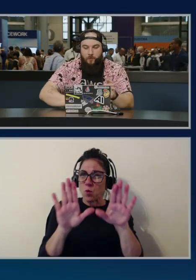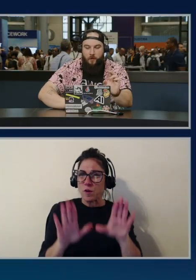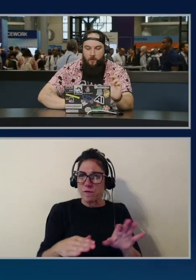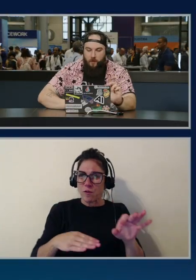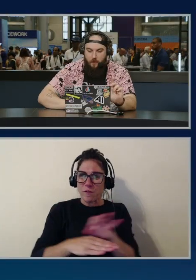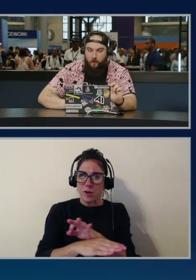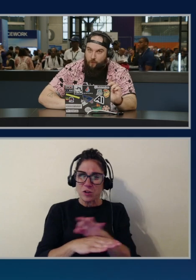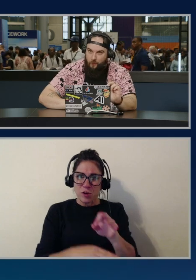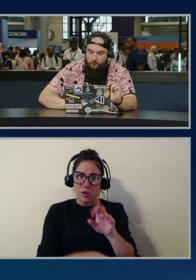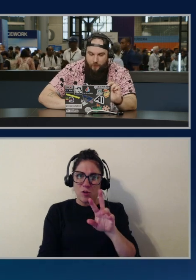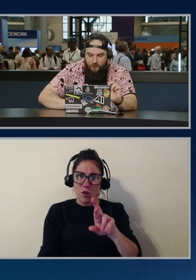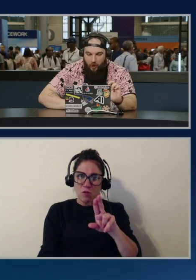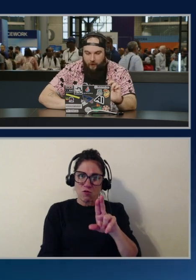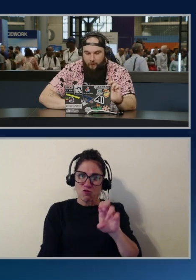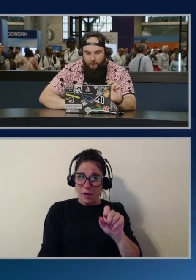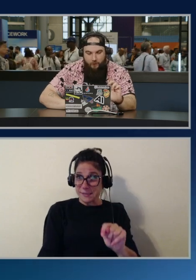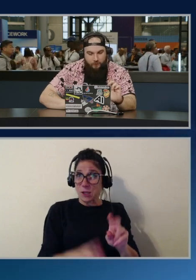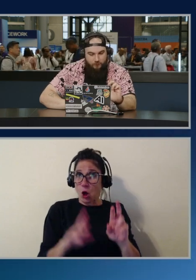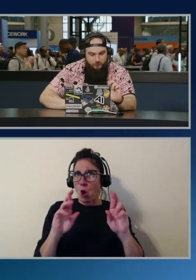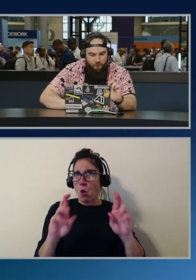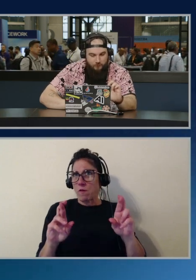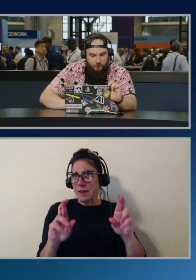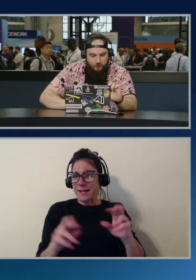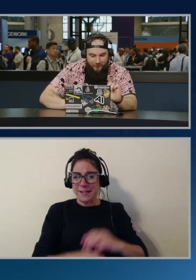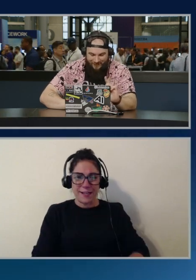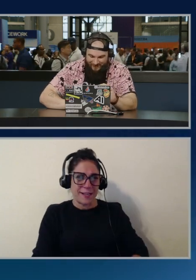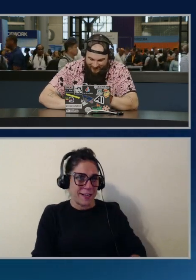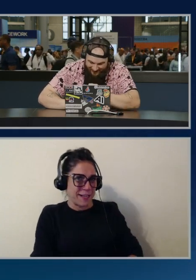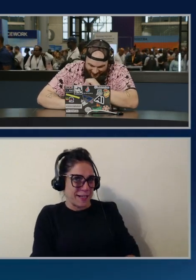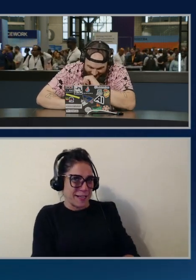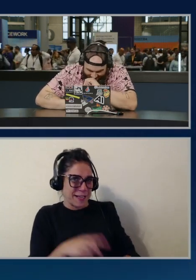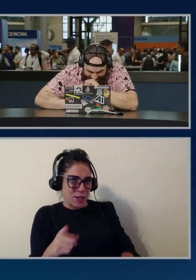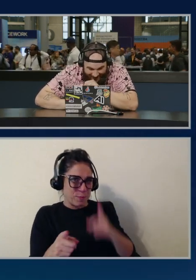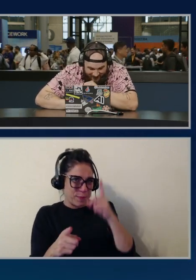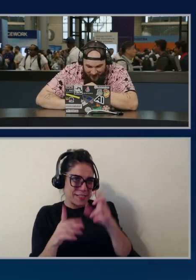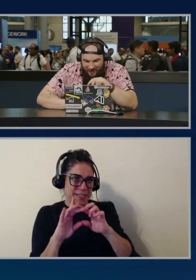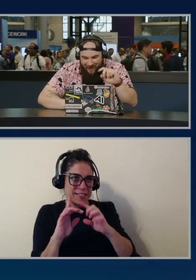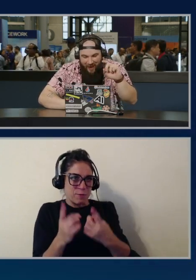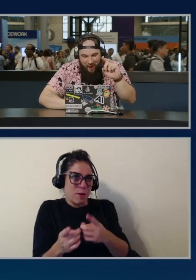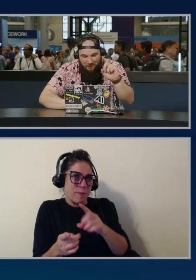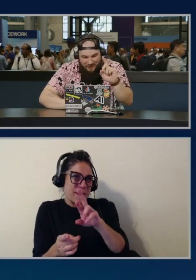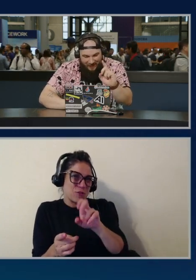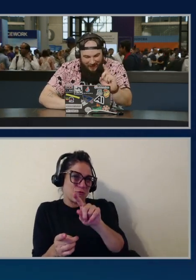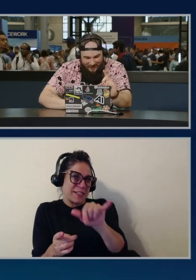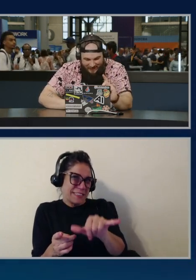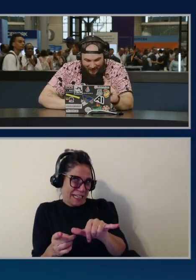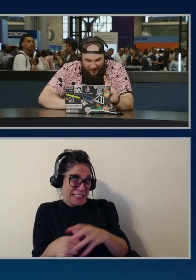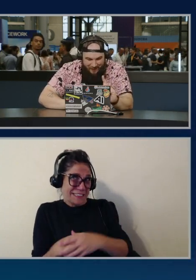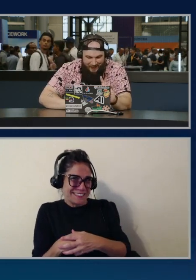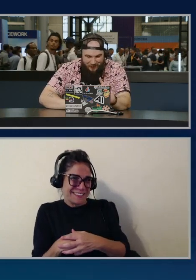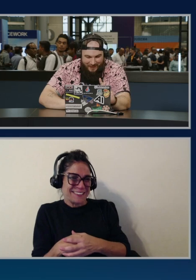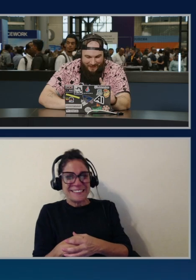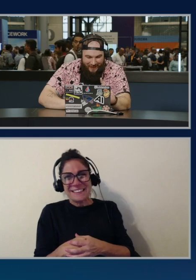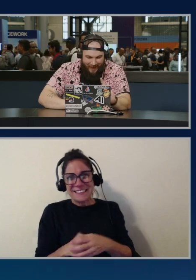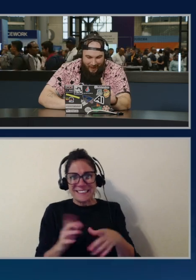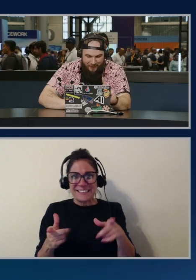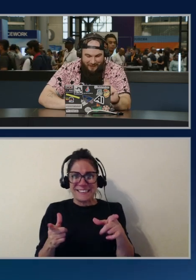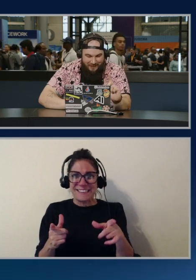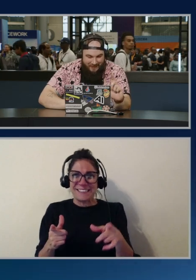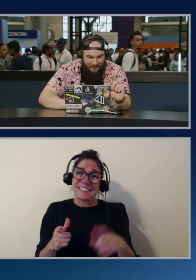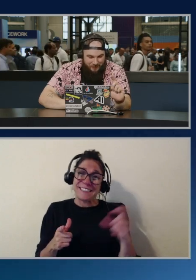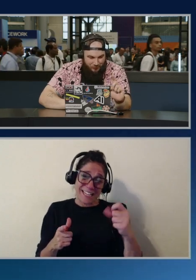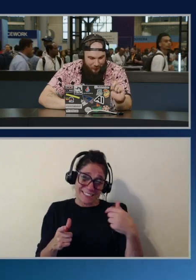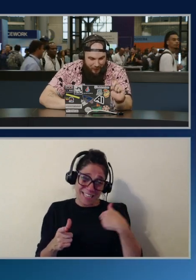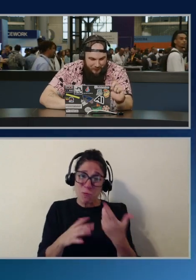Rust. Hopefully. So, is it because your Python is rusty? Yes. So I'm going to do this. I'm